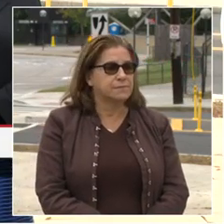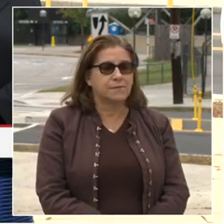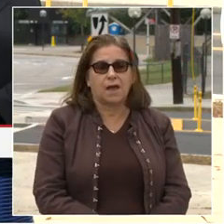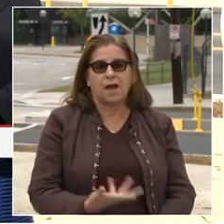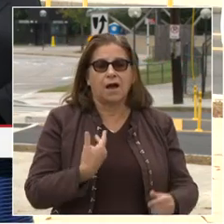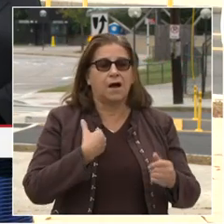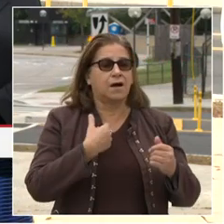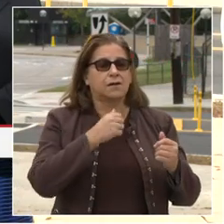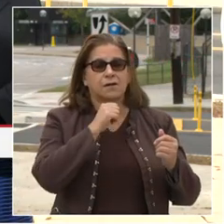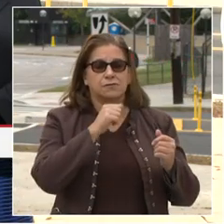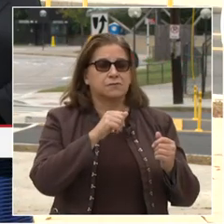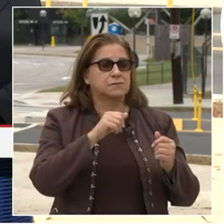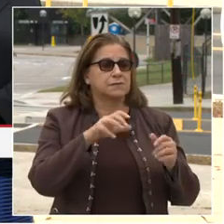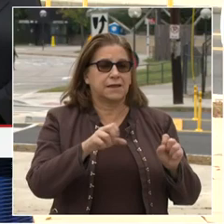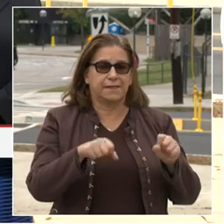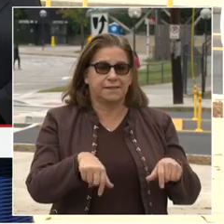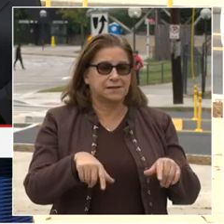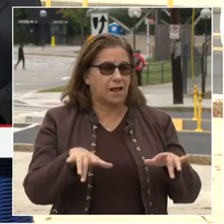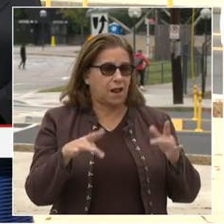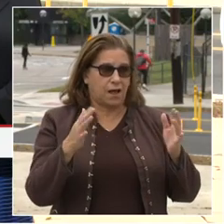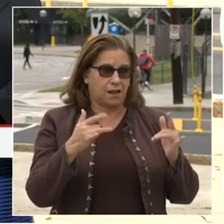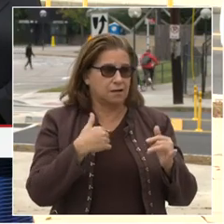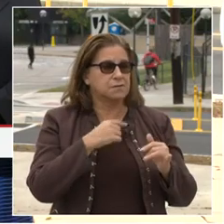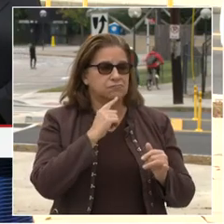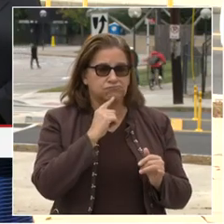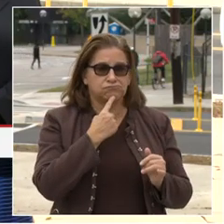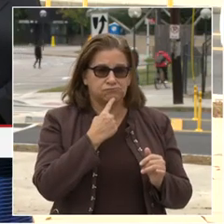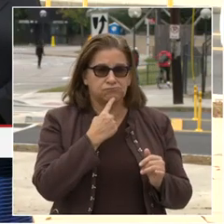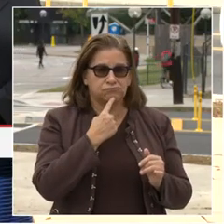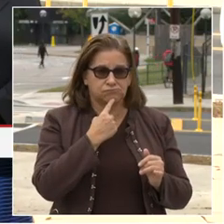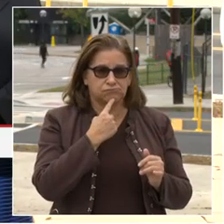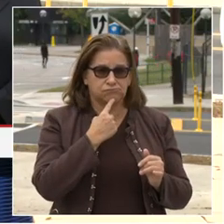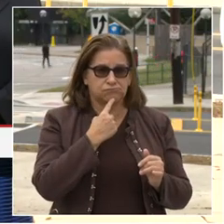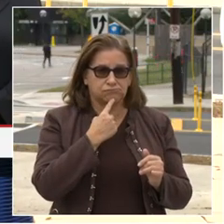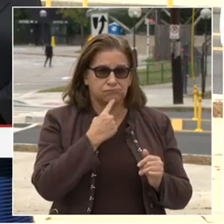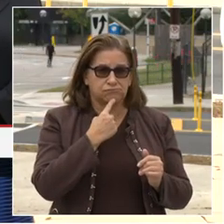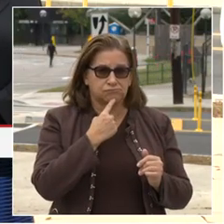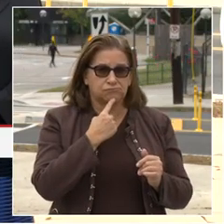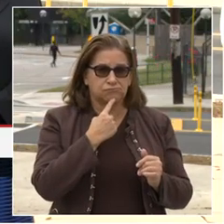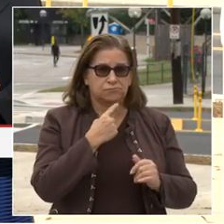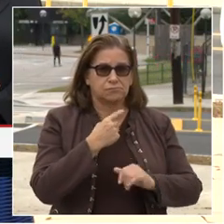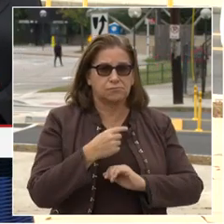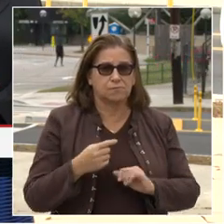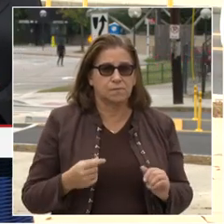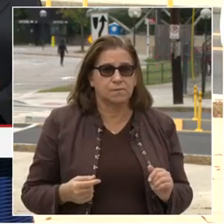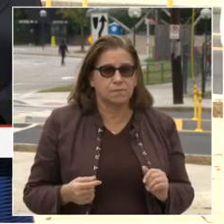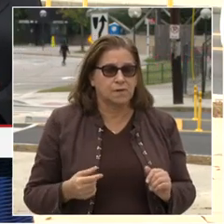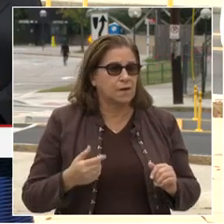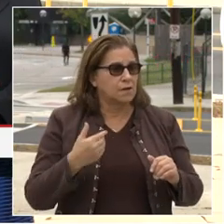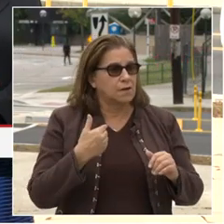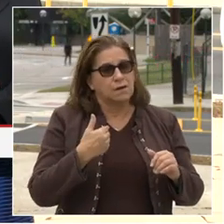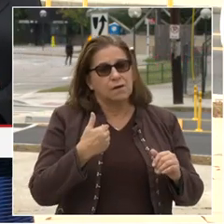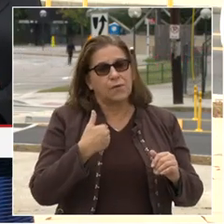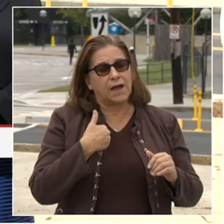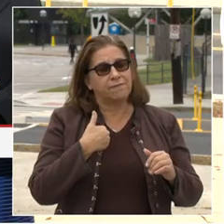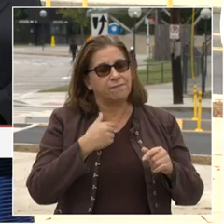doesn't approach that lightly either. But we have professional traffic engineers who we rely on to make